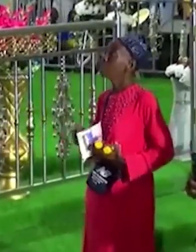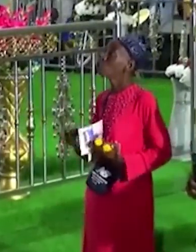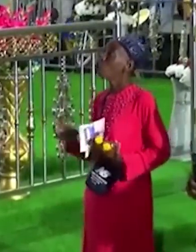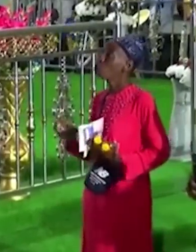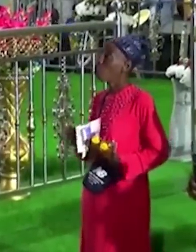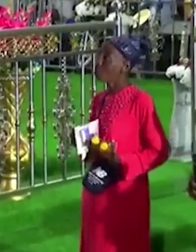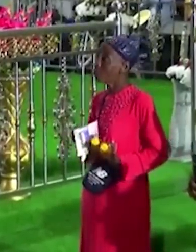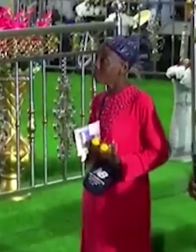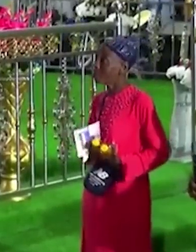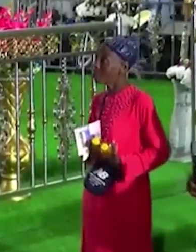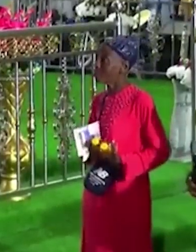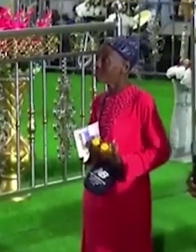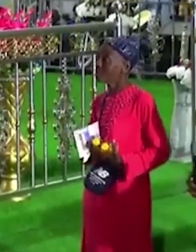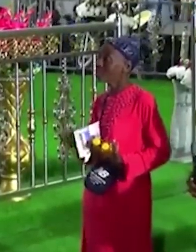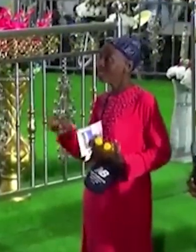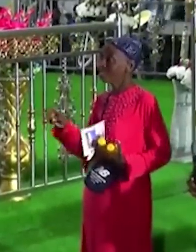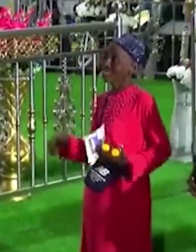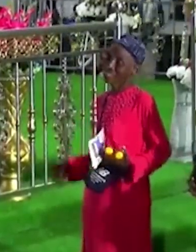big guy.